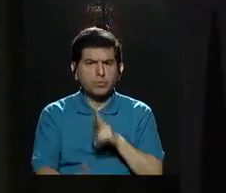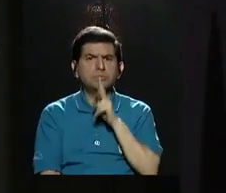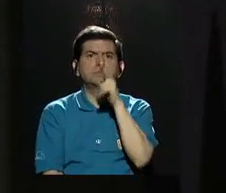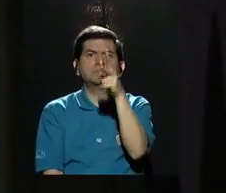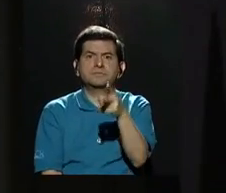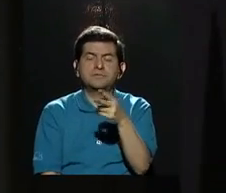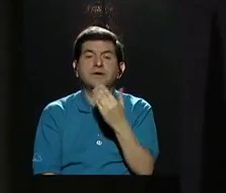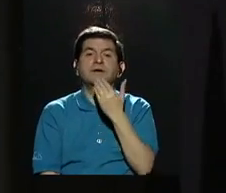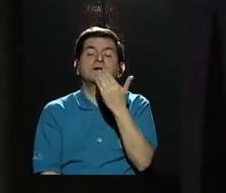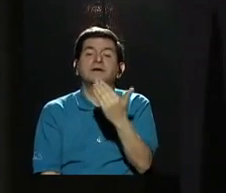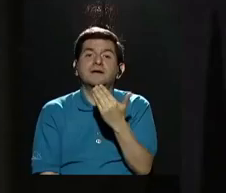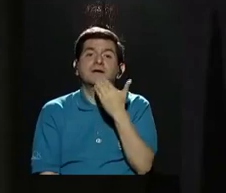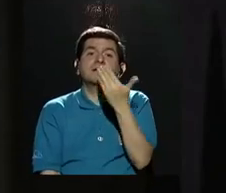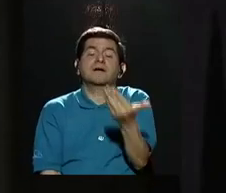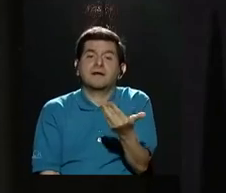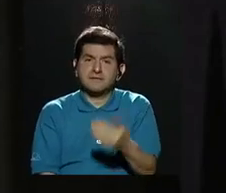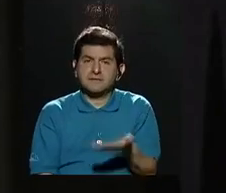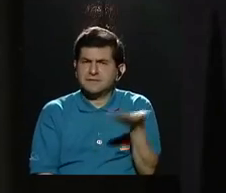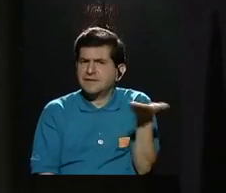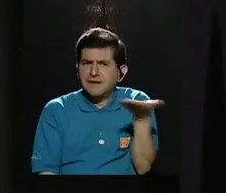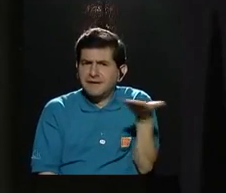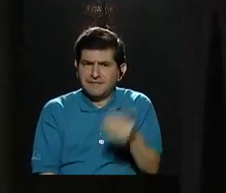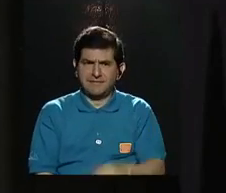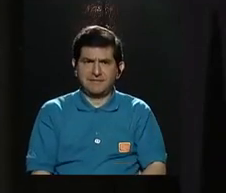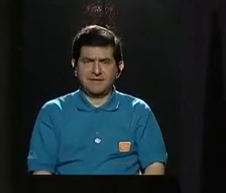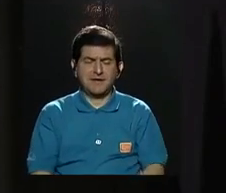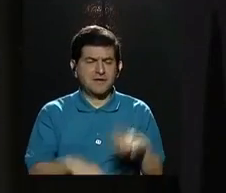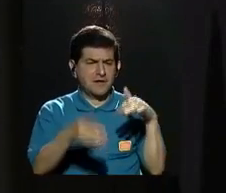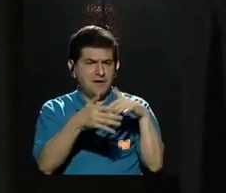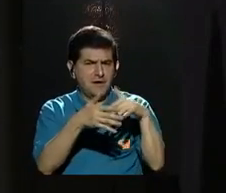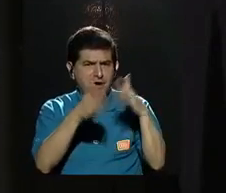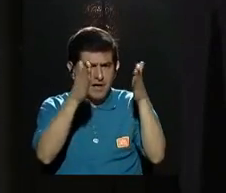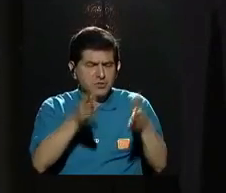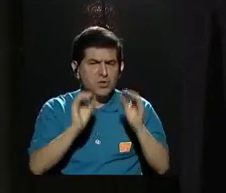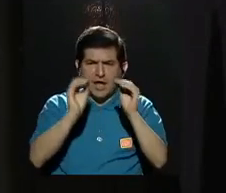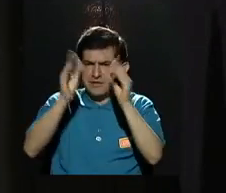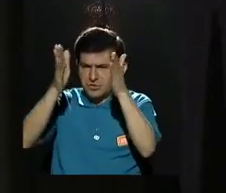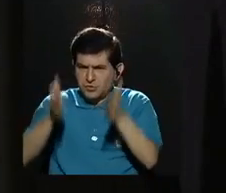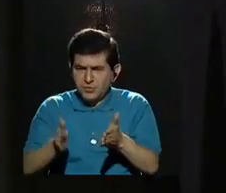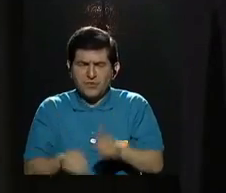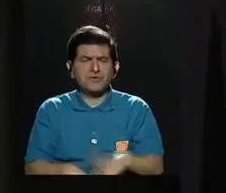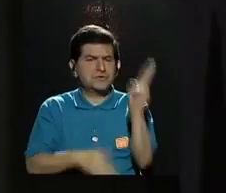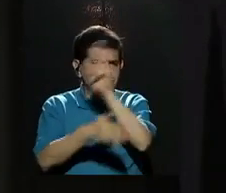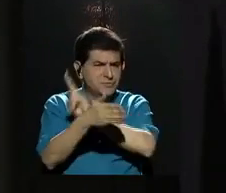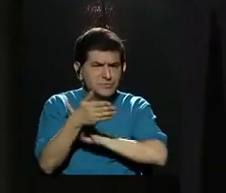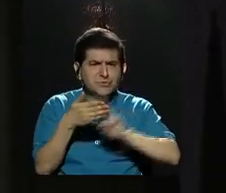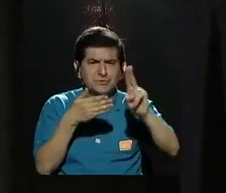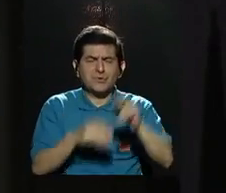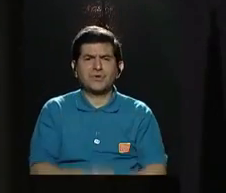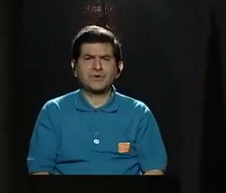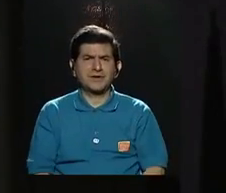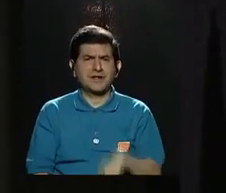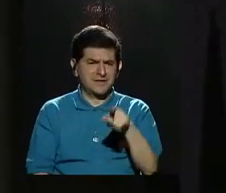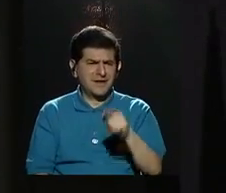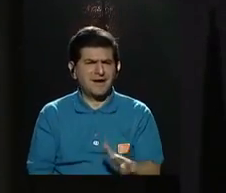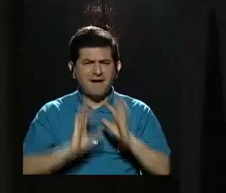feminist scholars and organizers, we have begun to understand connections,